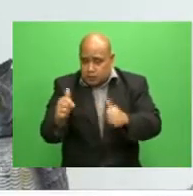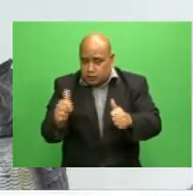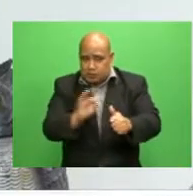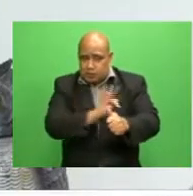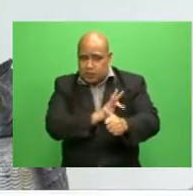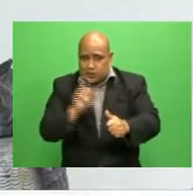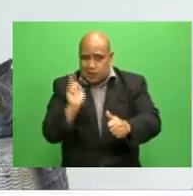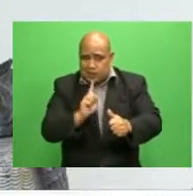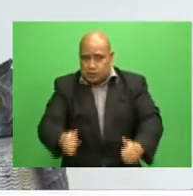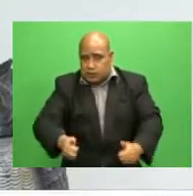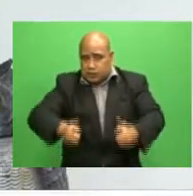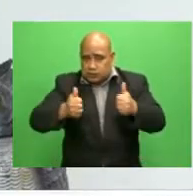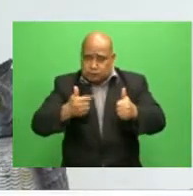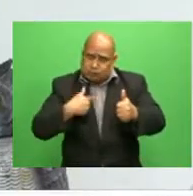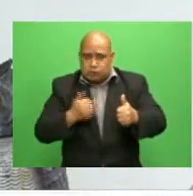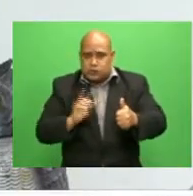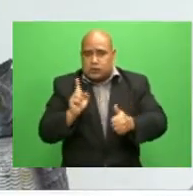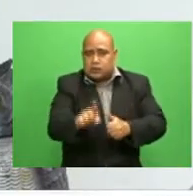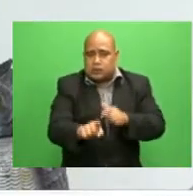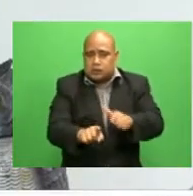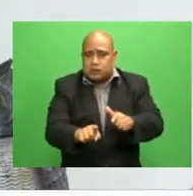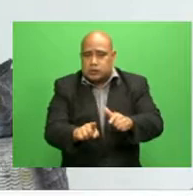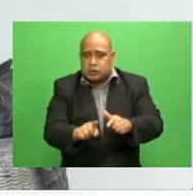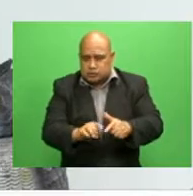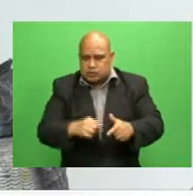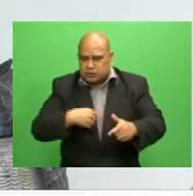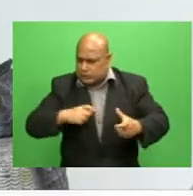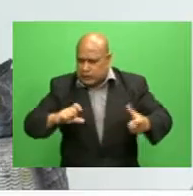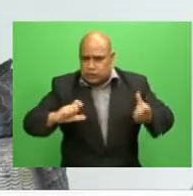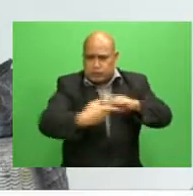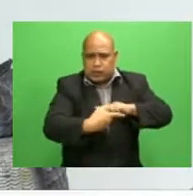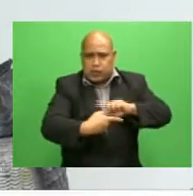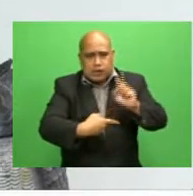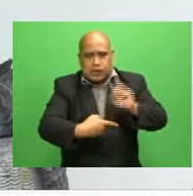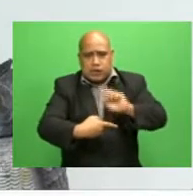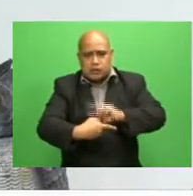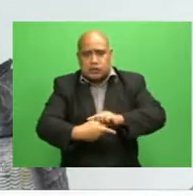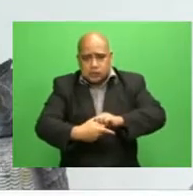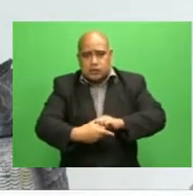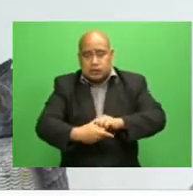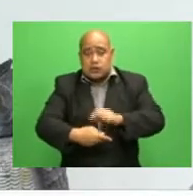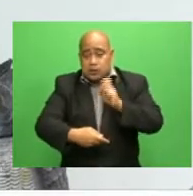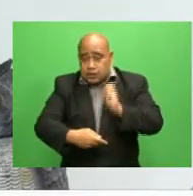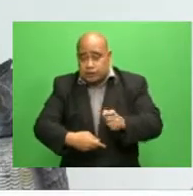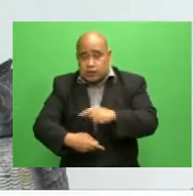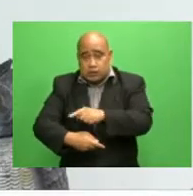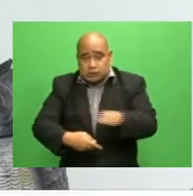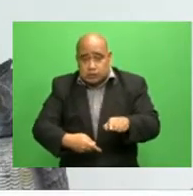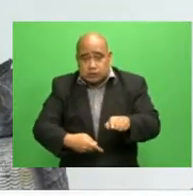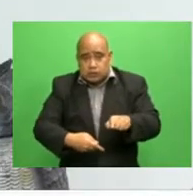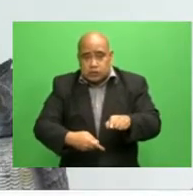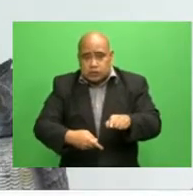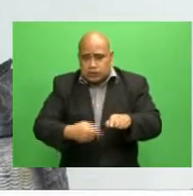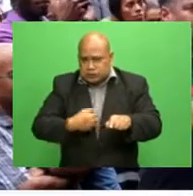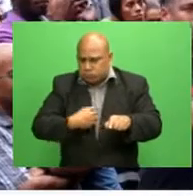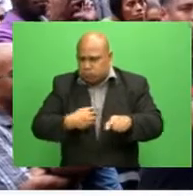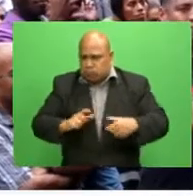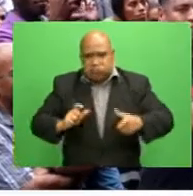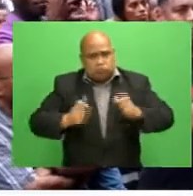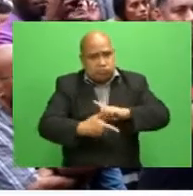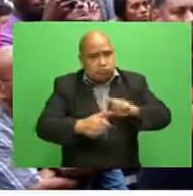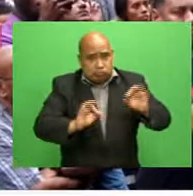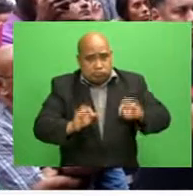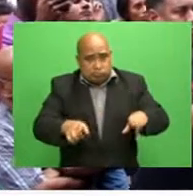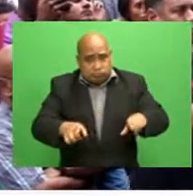they've got no conflict of interest. If it's taken as such, I had no conflict of interest. I just did my job.